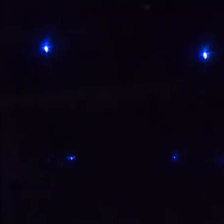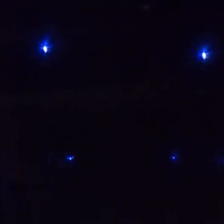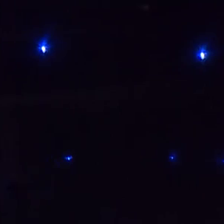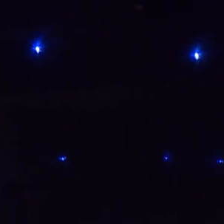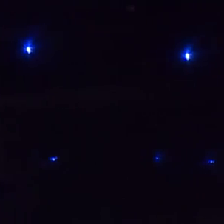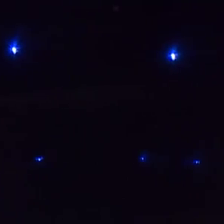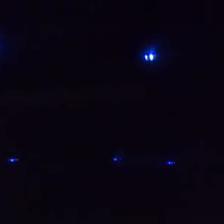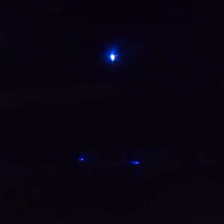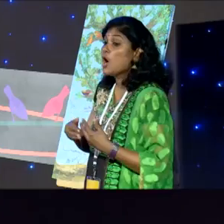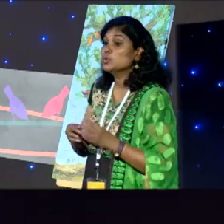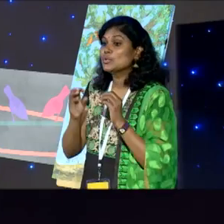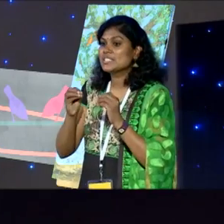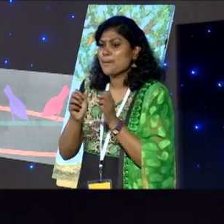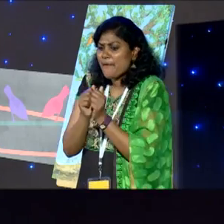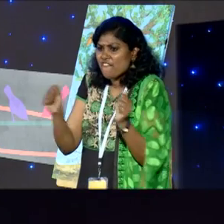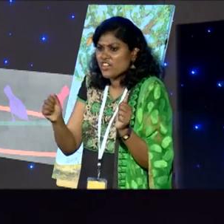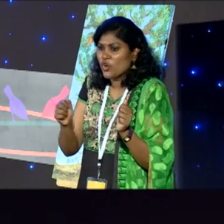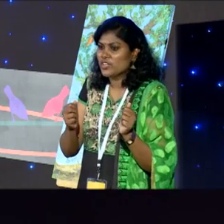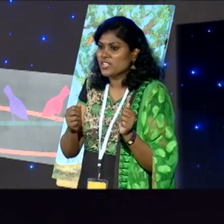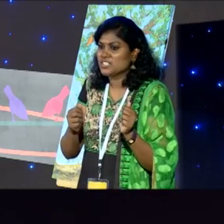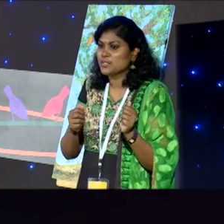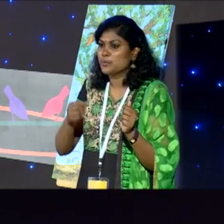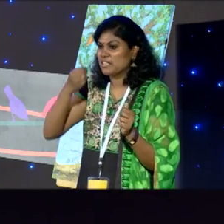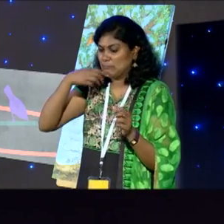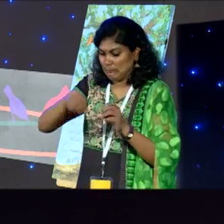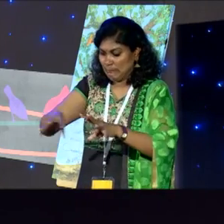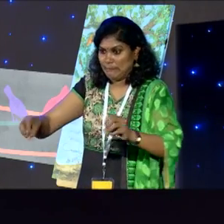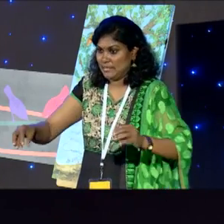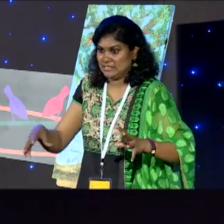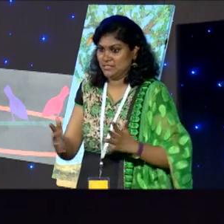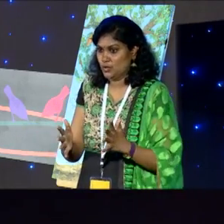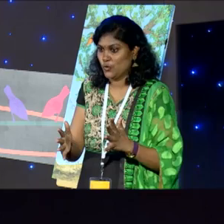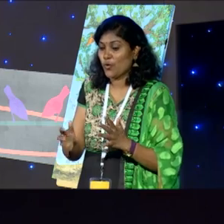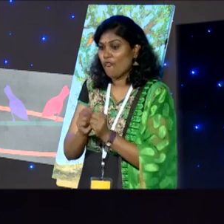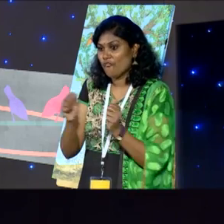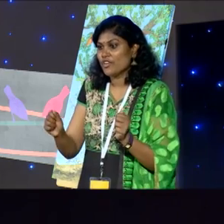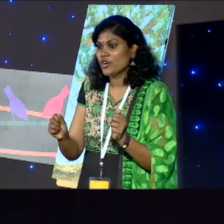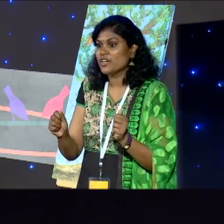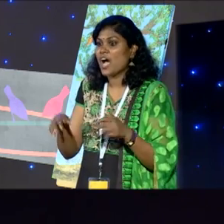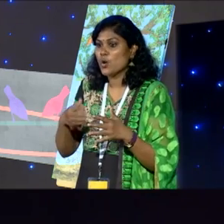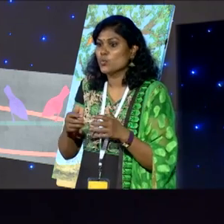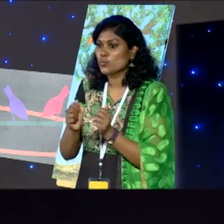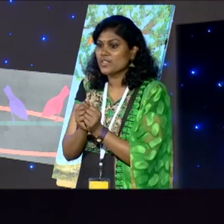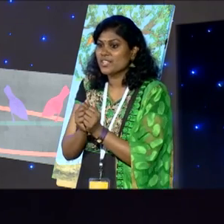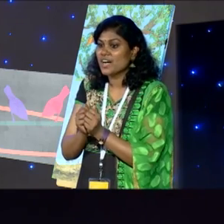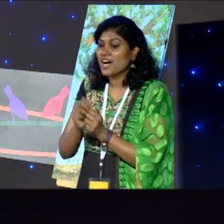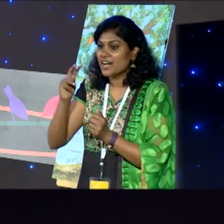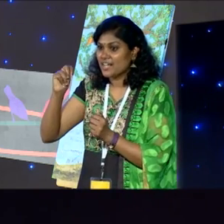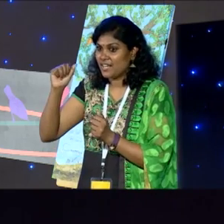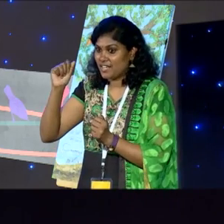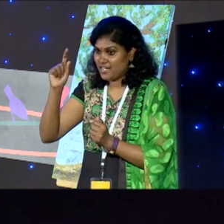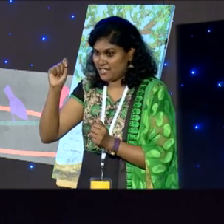teach them organic farming and teach them how to make fertilizer out of waste. So that takes care of the waste management